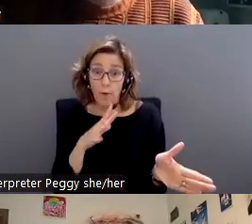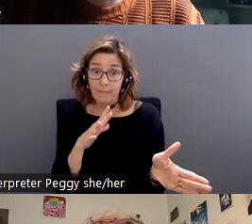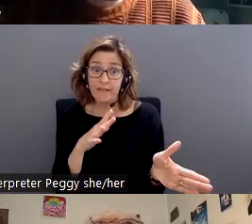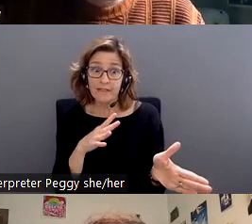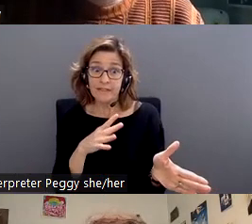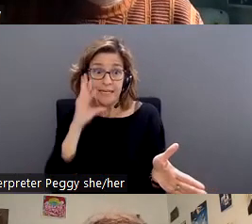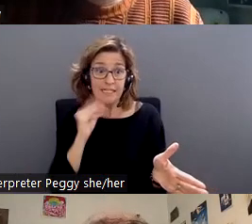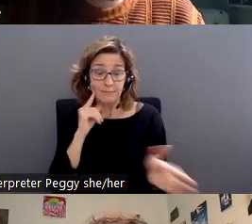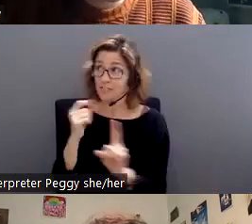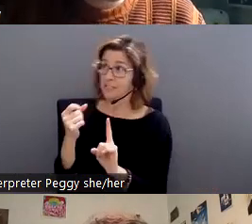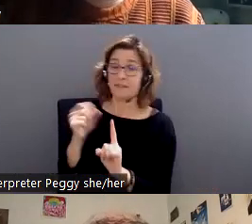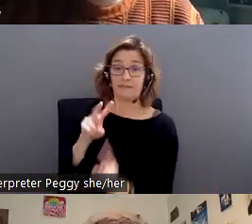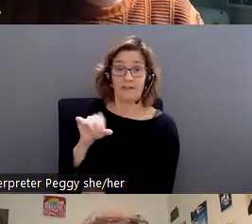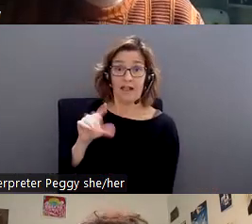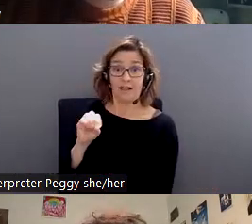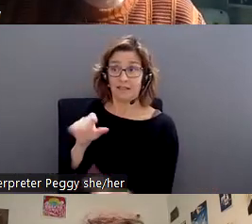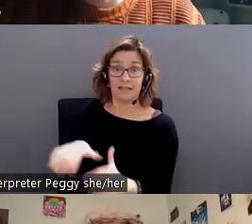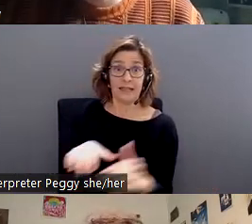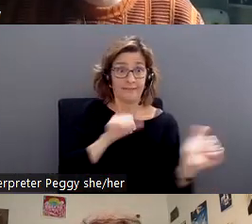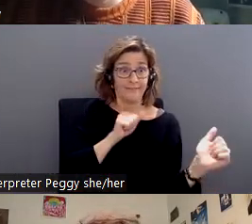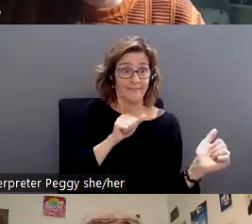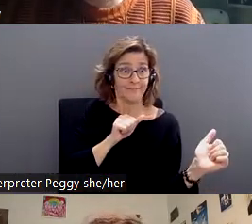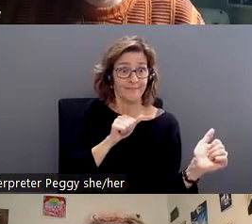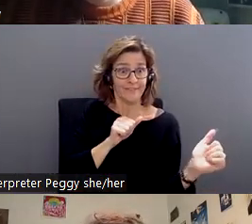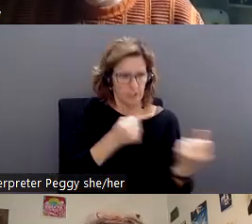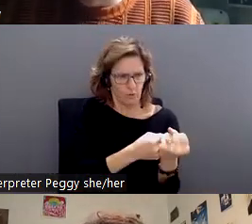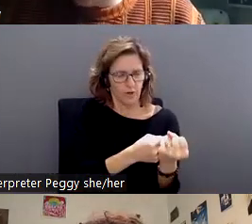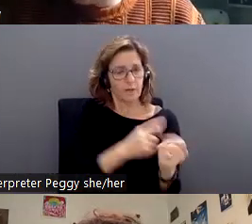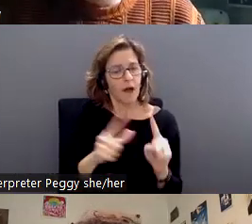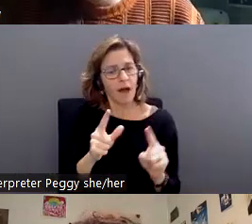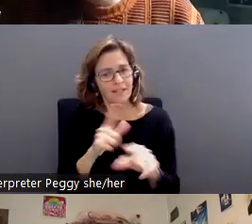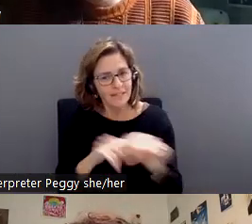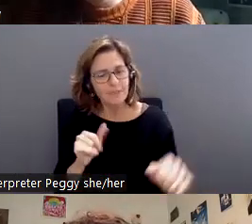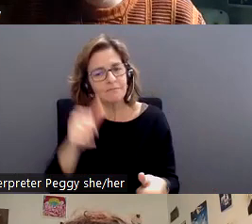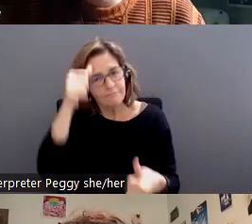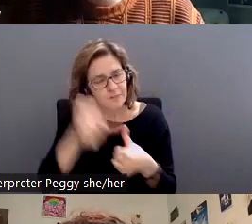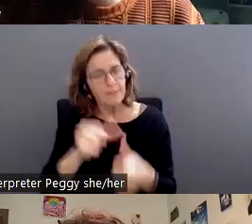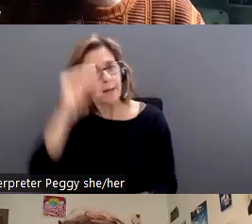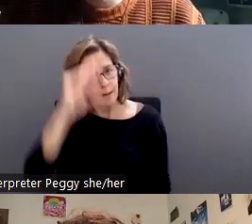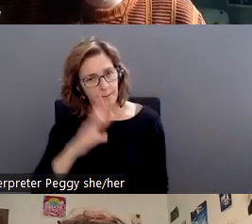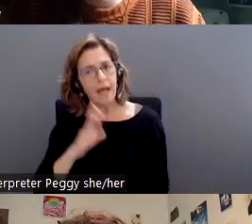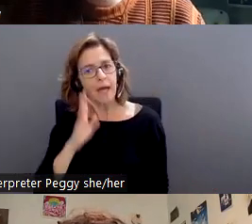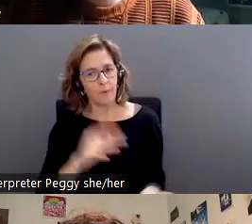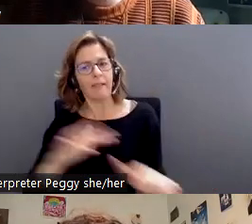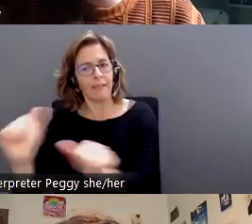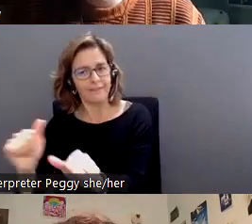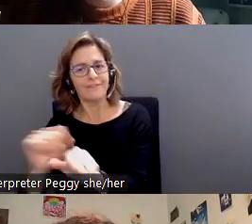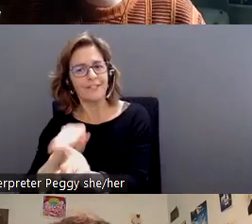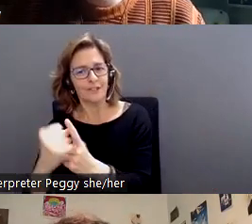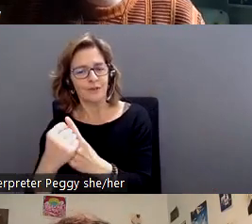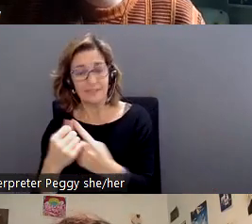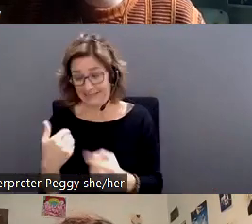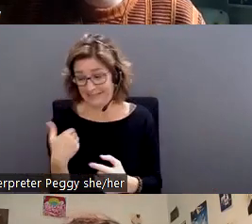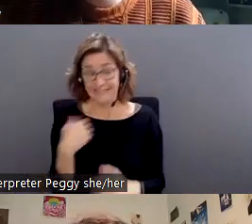but there are also men who leave these situations. We had a client, I had a fellow staff member